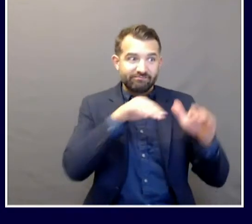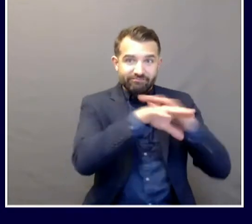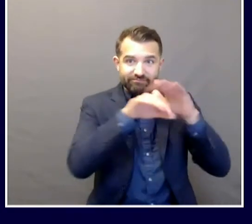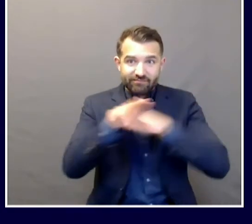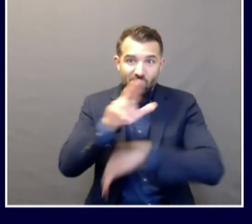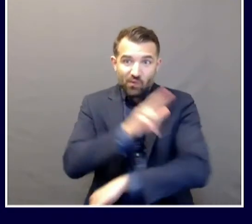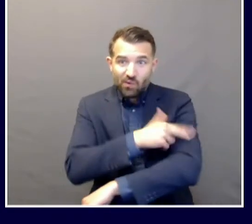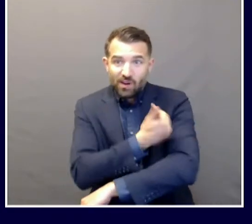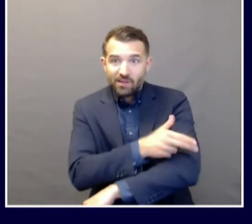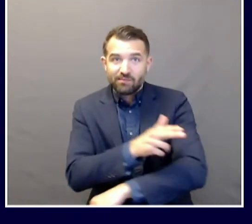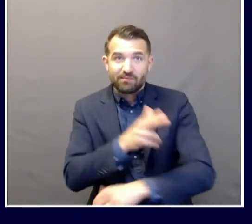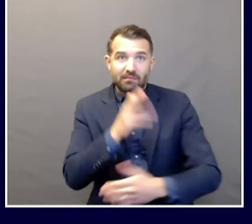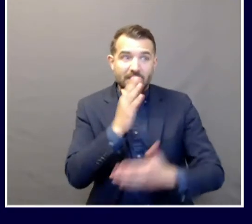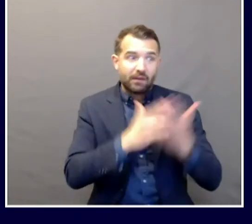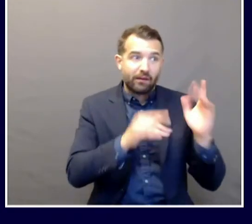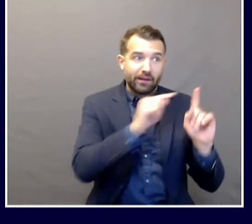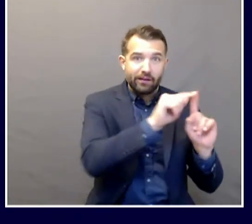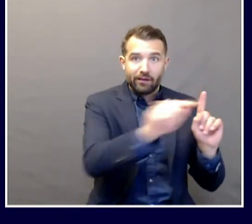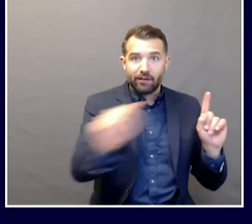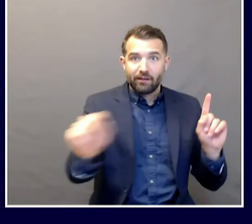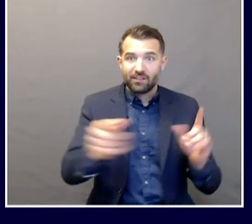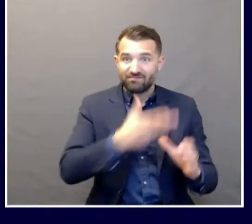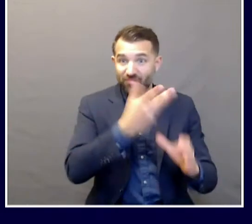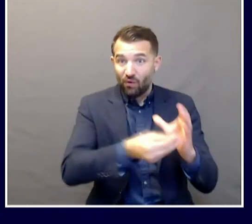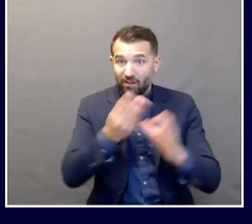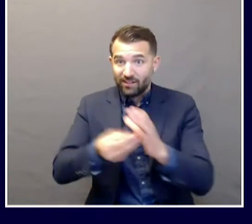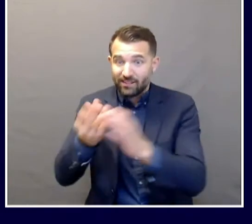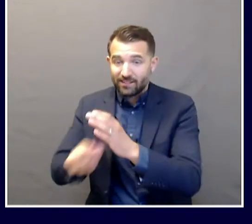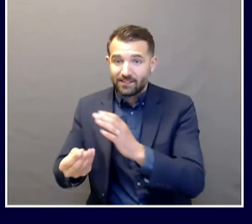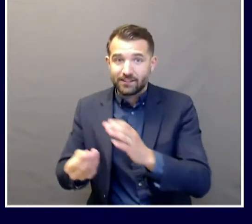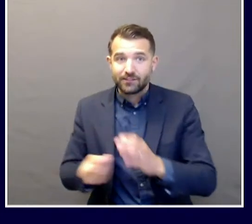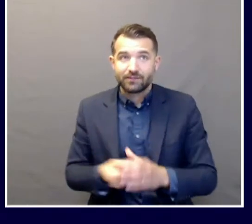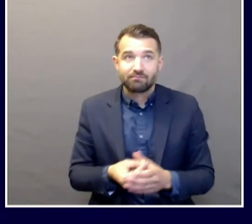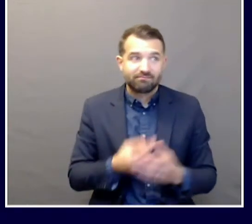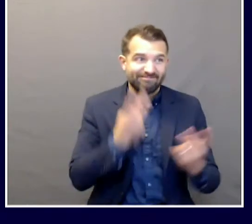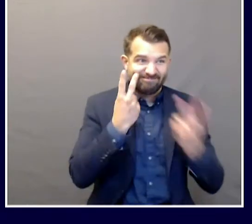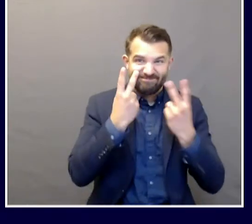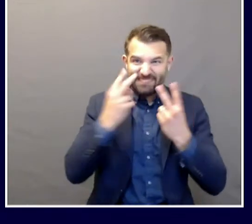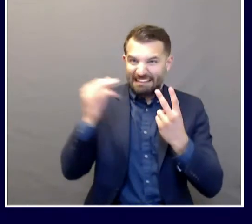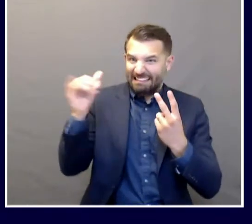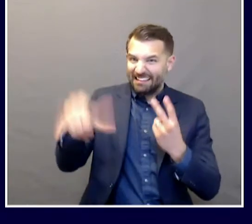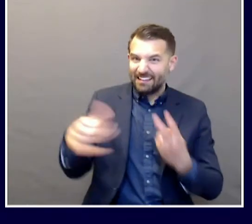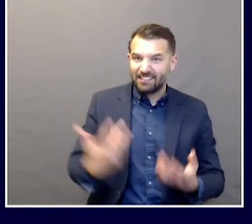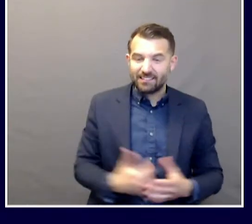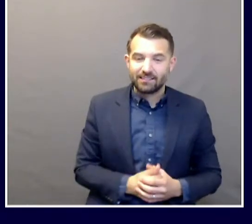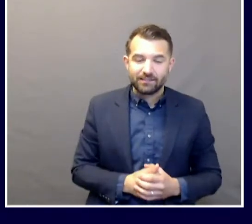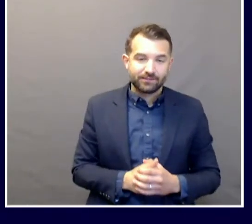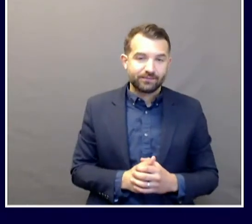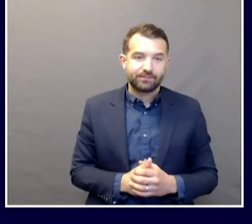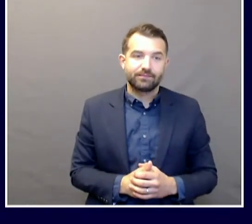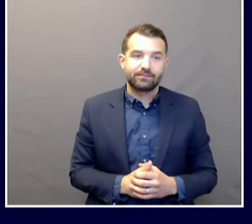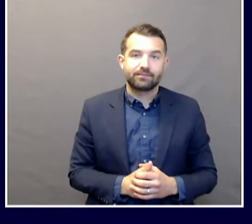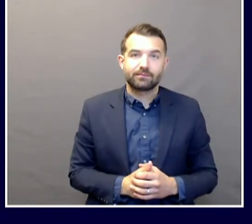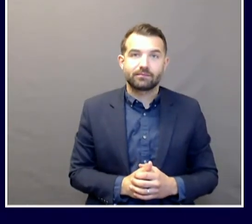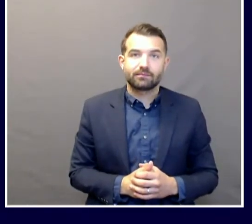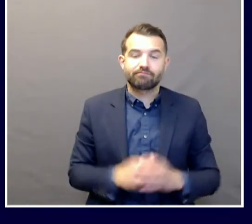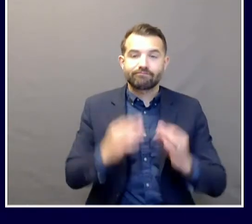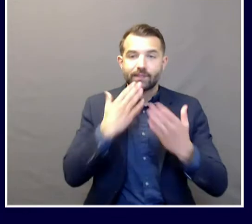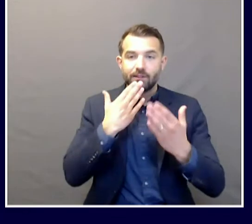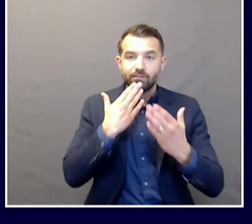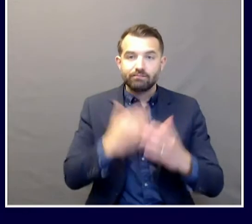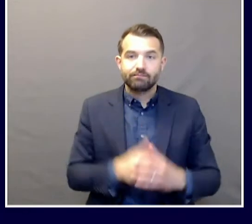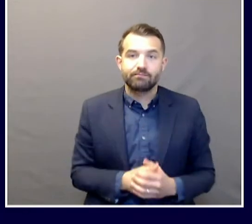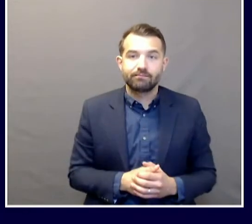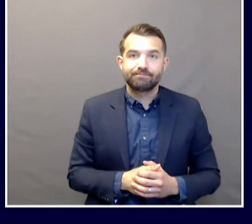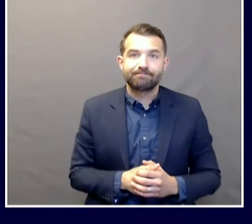will die. And that is sadly what we are seeing. Thank you. The other question I had to do with April vacation. I think